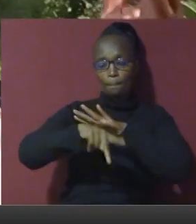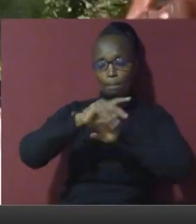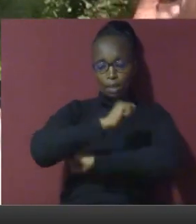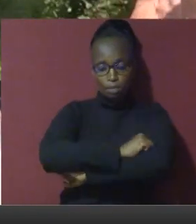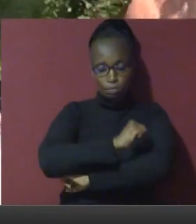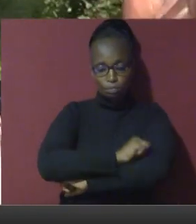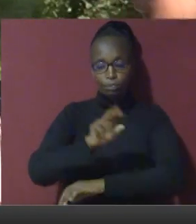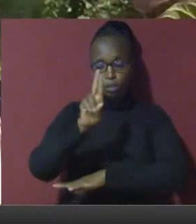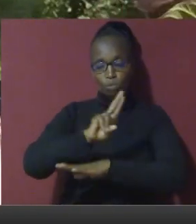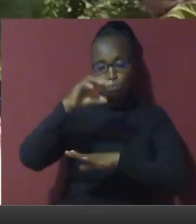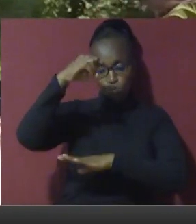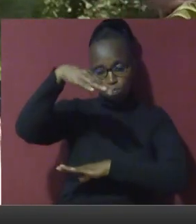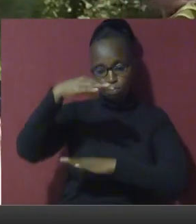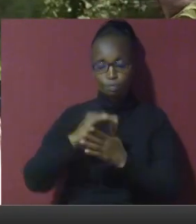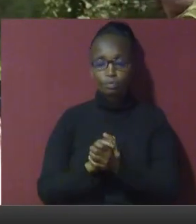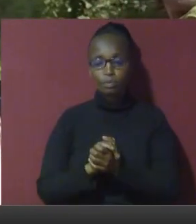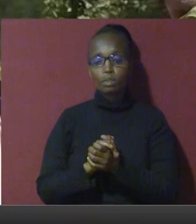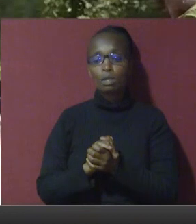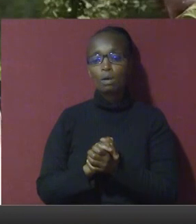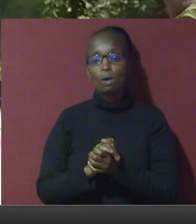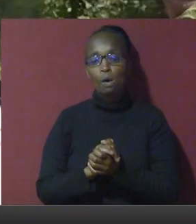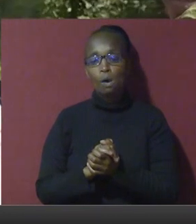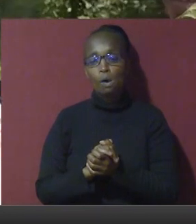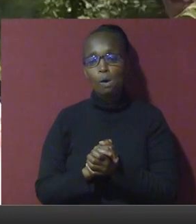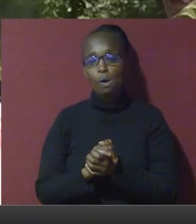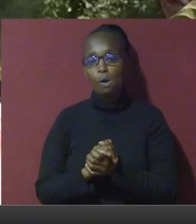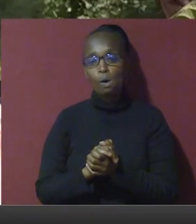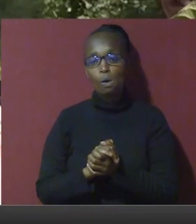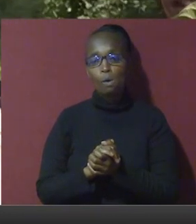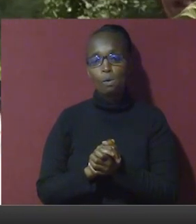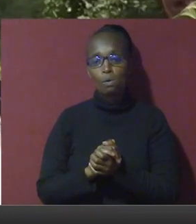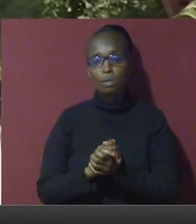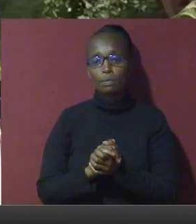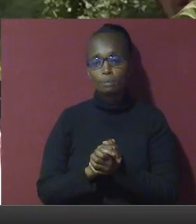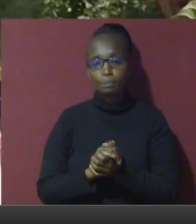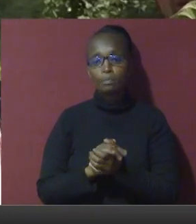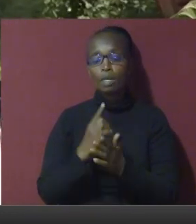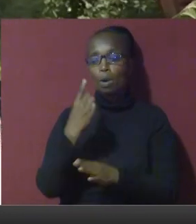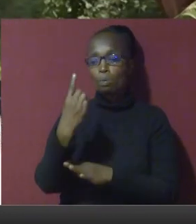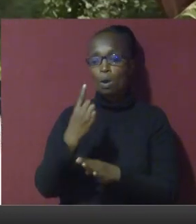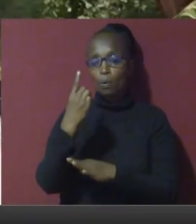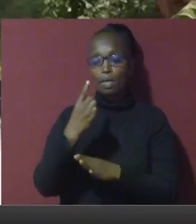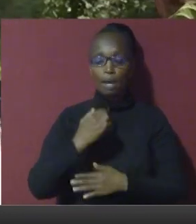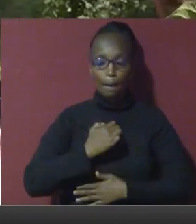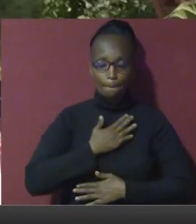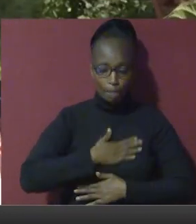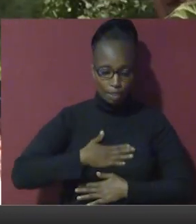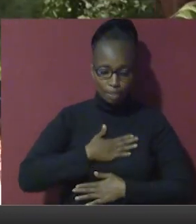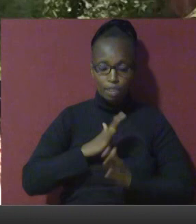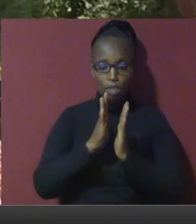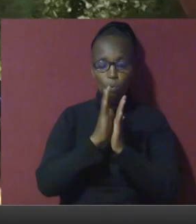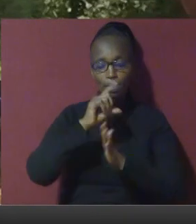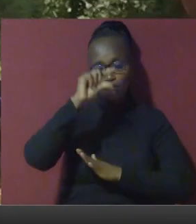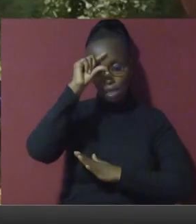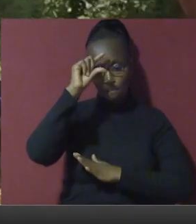have Orezongeli that uses electricity as well. So we are only pleading with the government. Please,